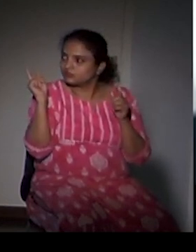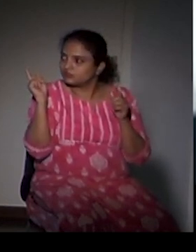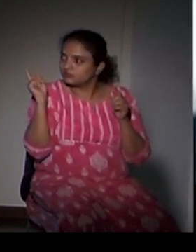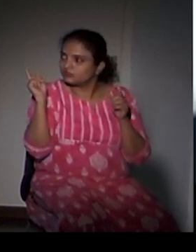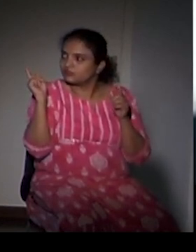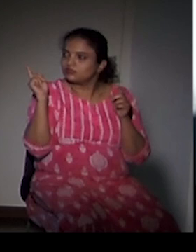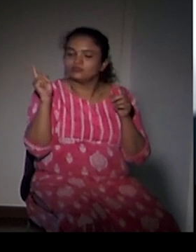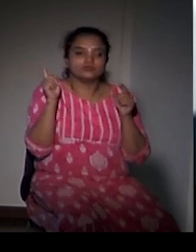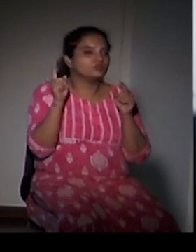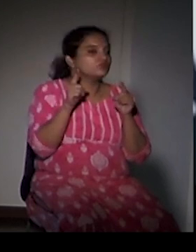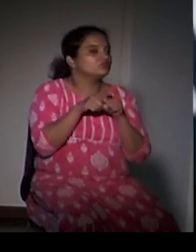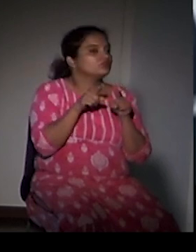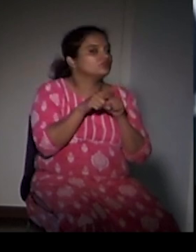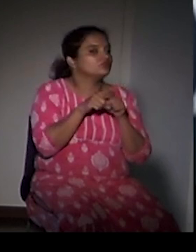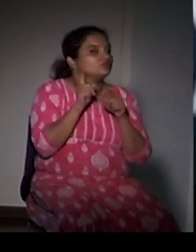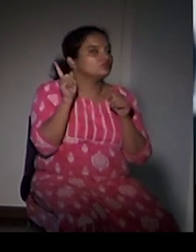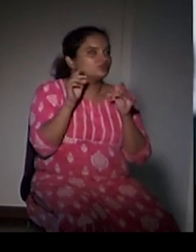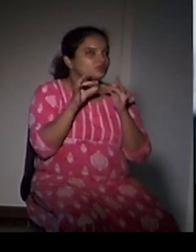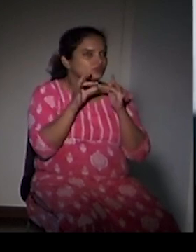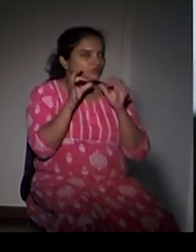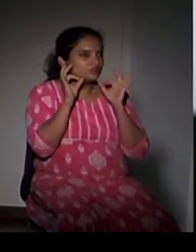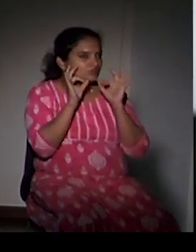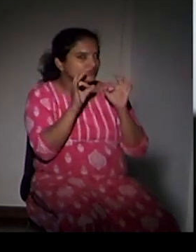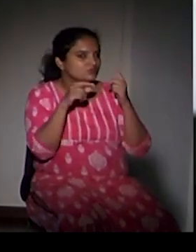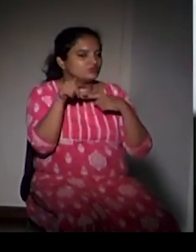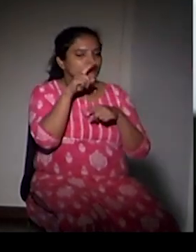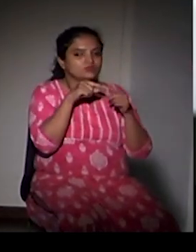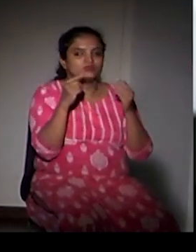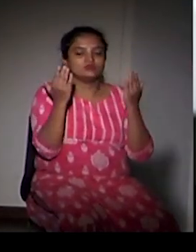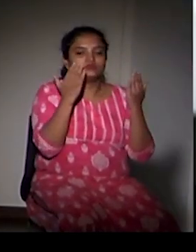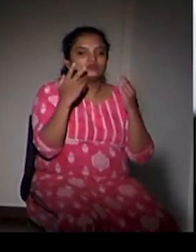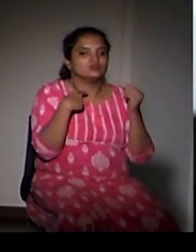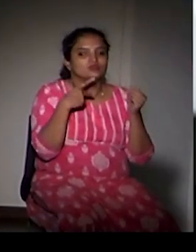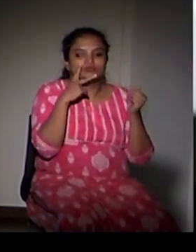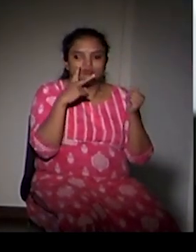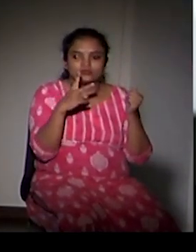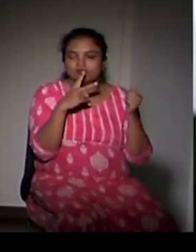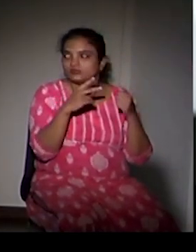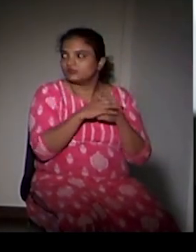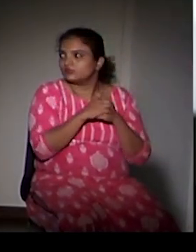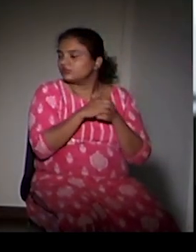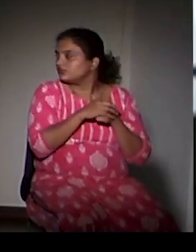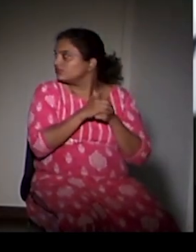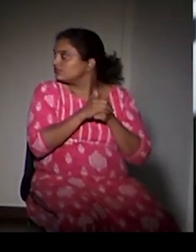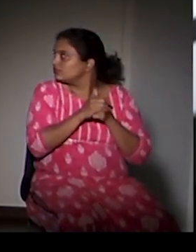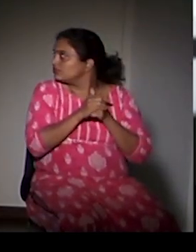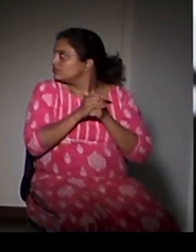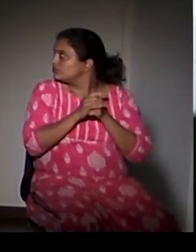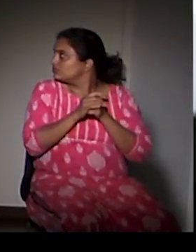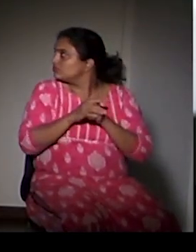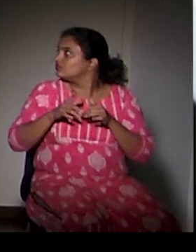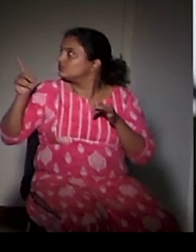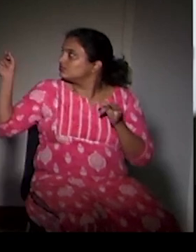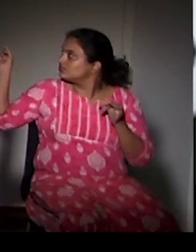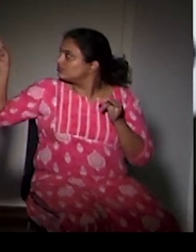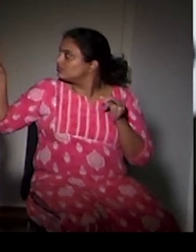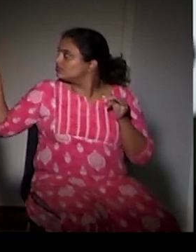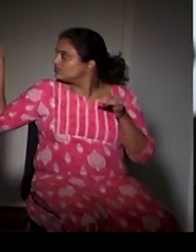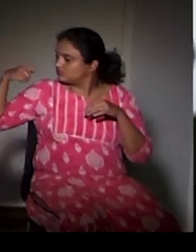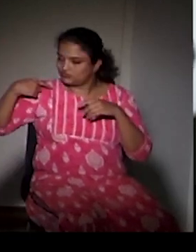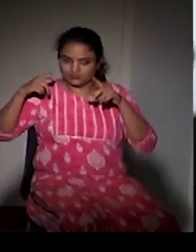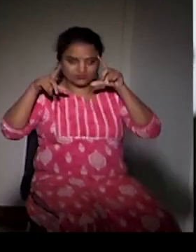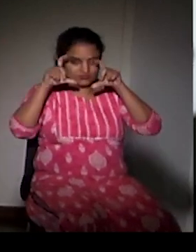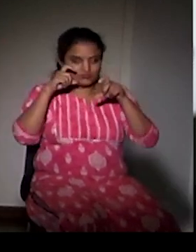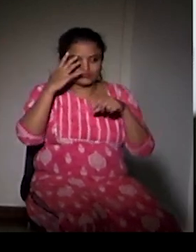Quite an interesting and unique site for tiles. And I'll just show you a close-up of these, which luckily were extensively photographed by